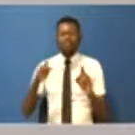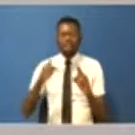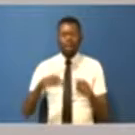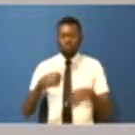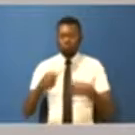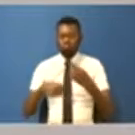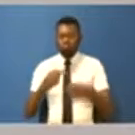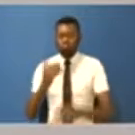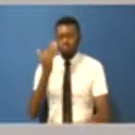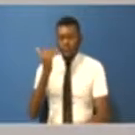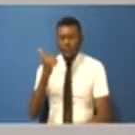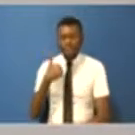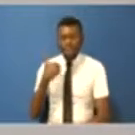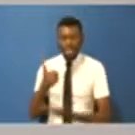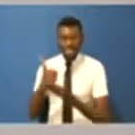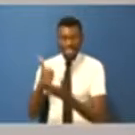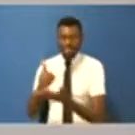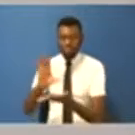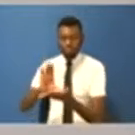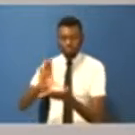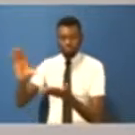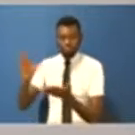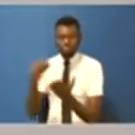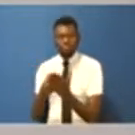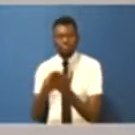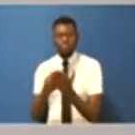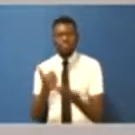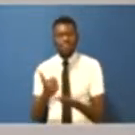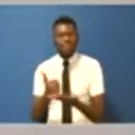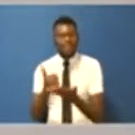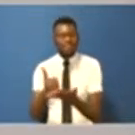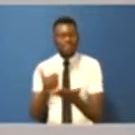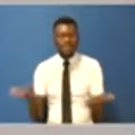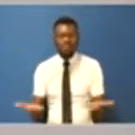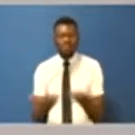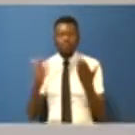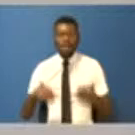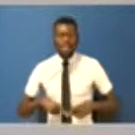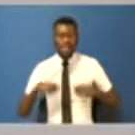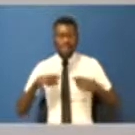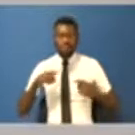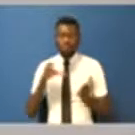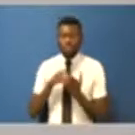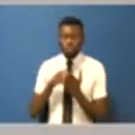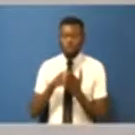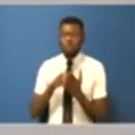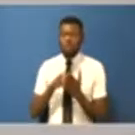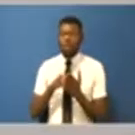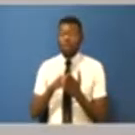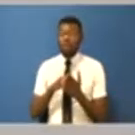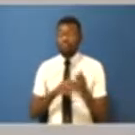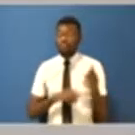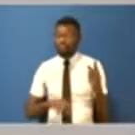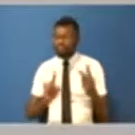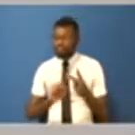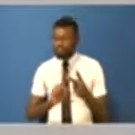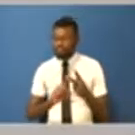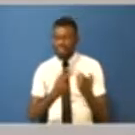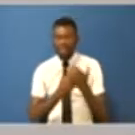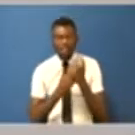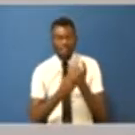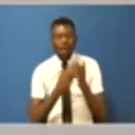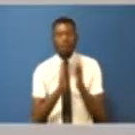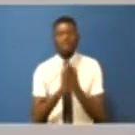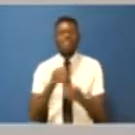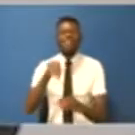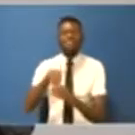already chipped in some money to improve their living conditions that's how i would tackle it then i would partner with